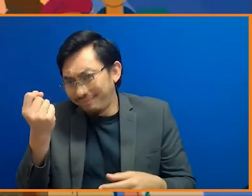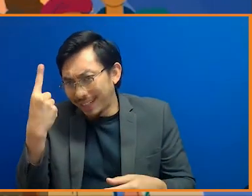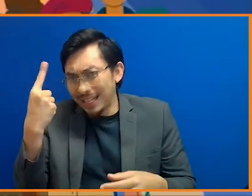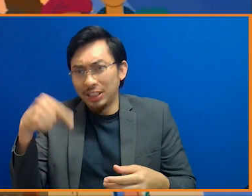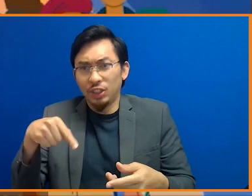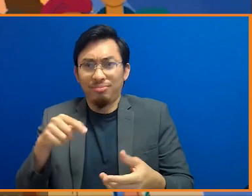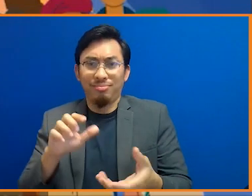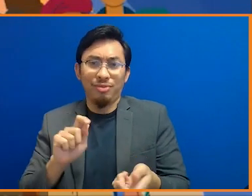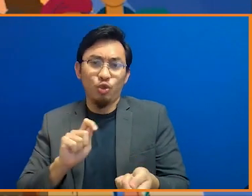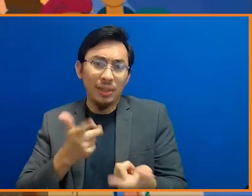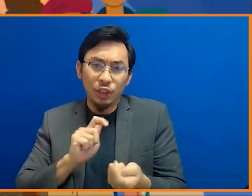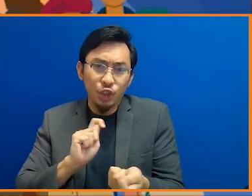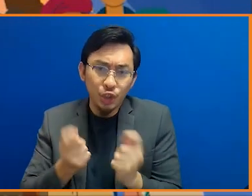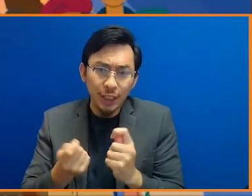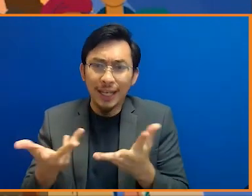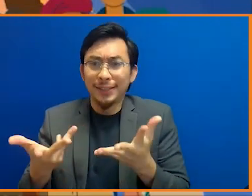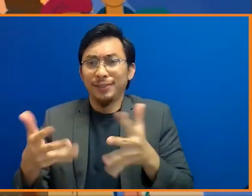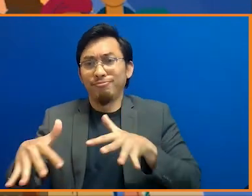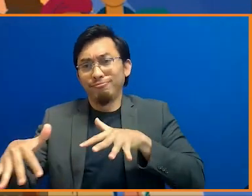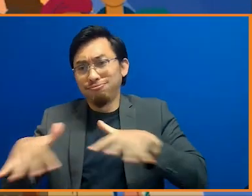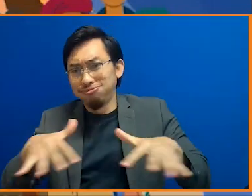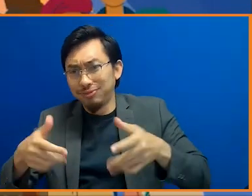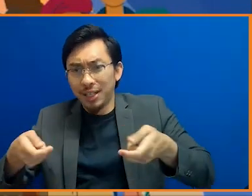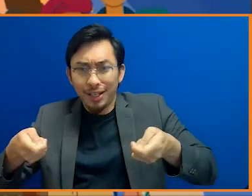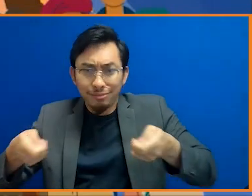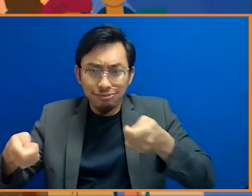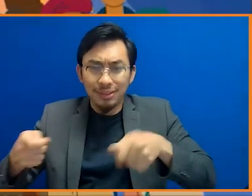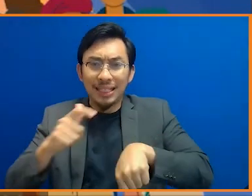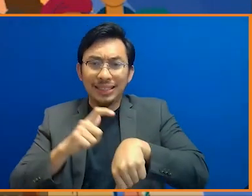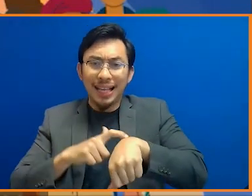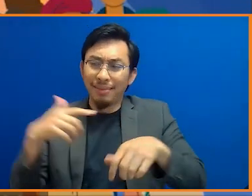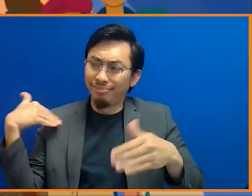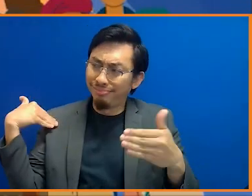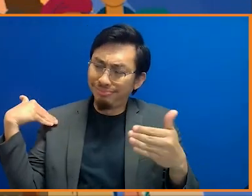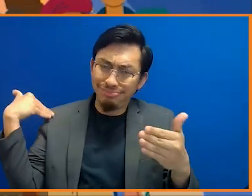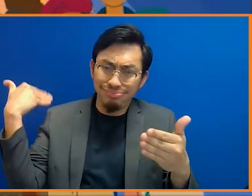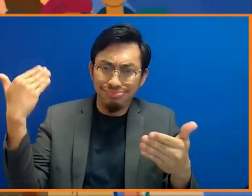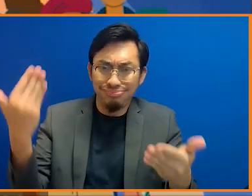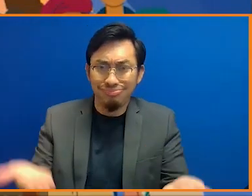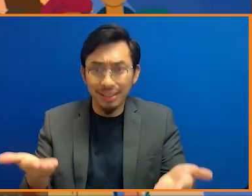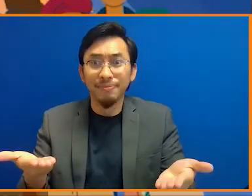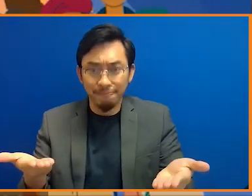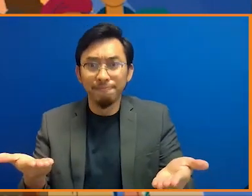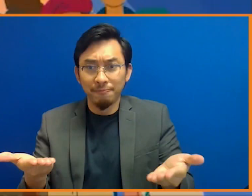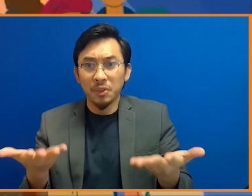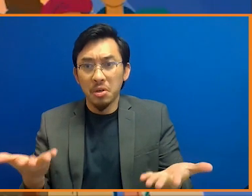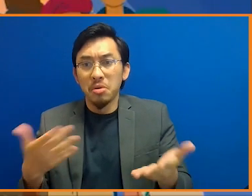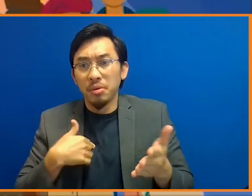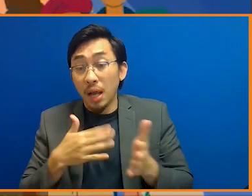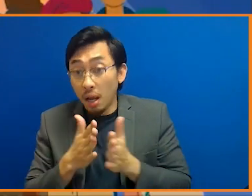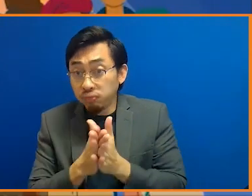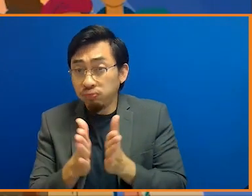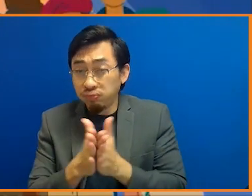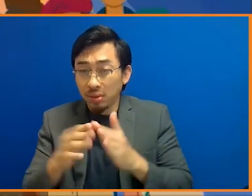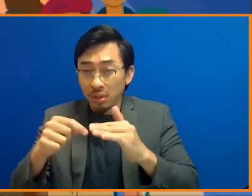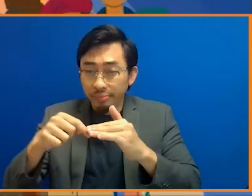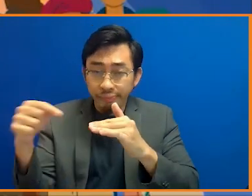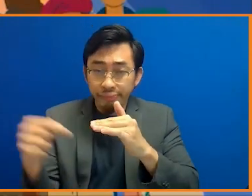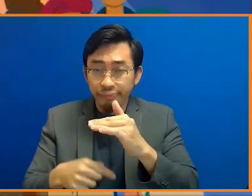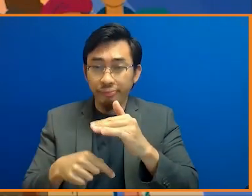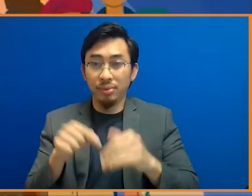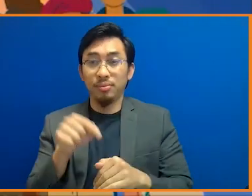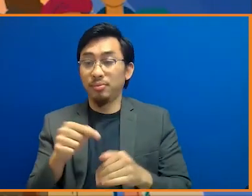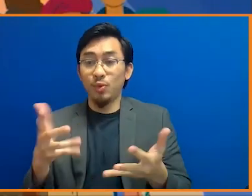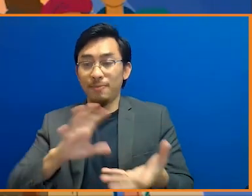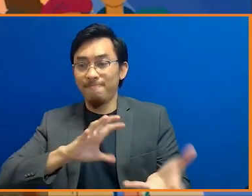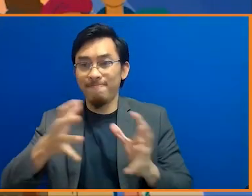change in the frameworks of disaster management from time to time. And then we also can elaborate